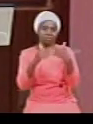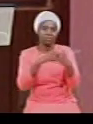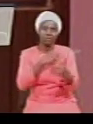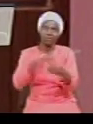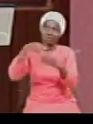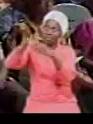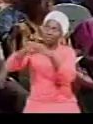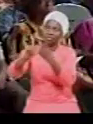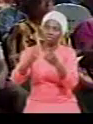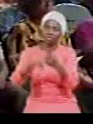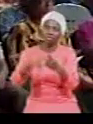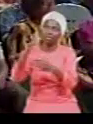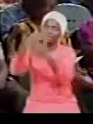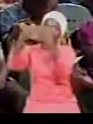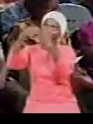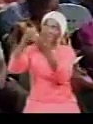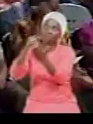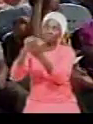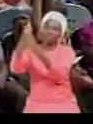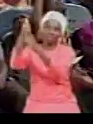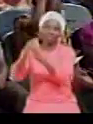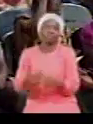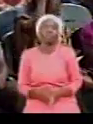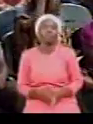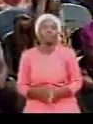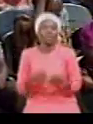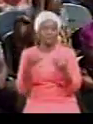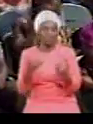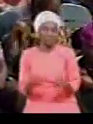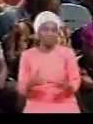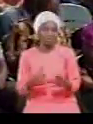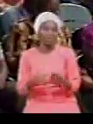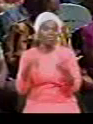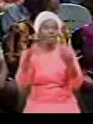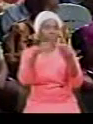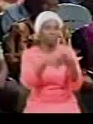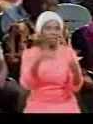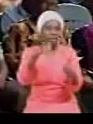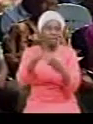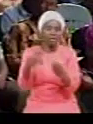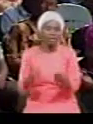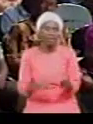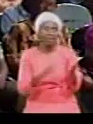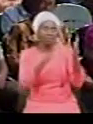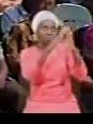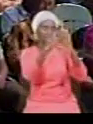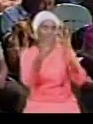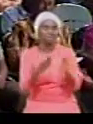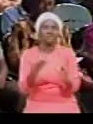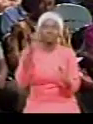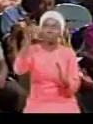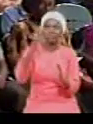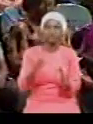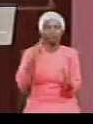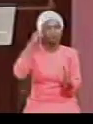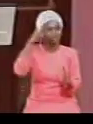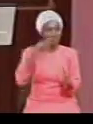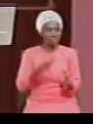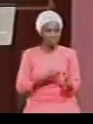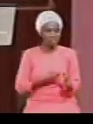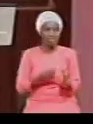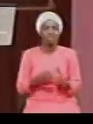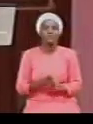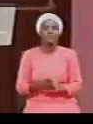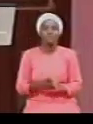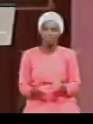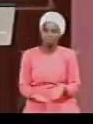heaven itself. Look at this. Now to appear in the presence of God for us.